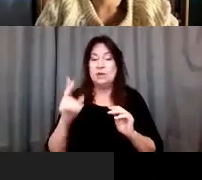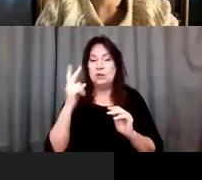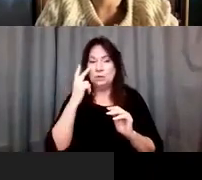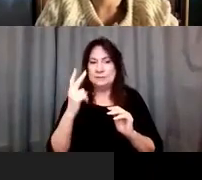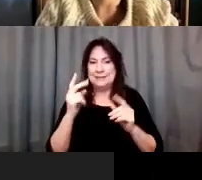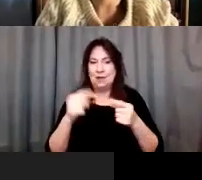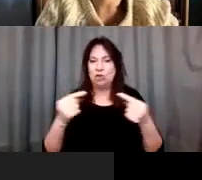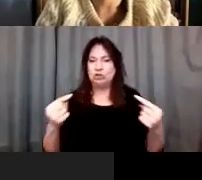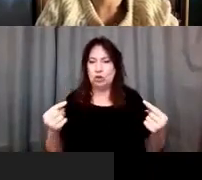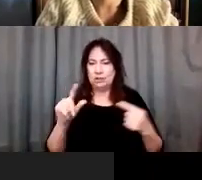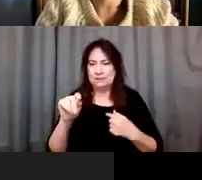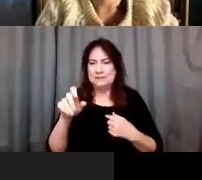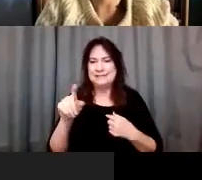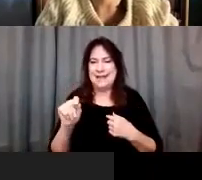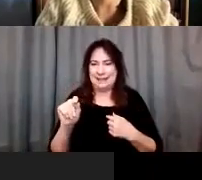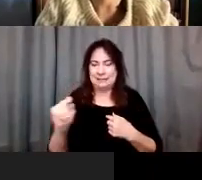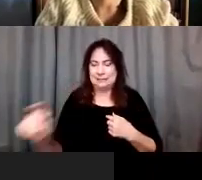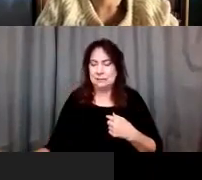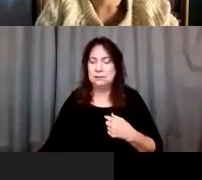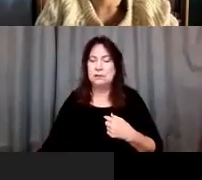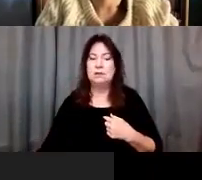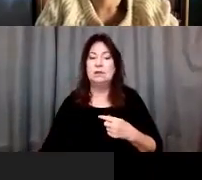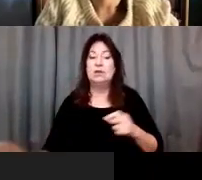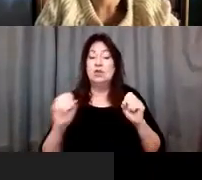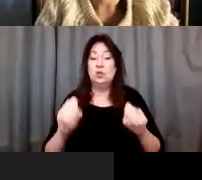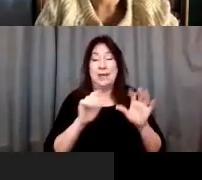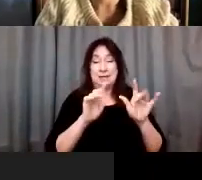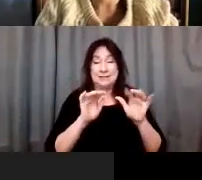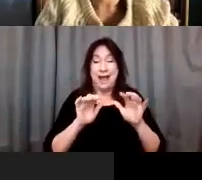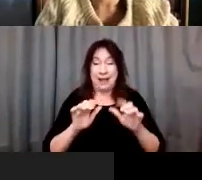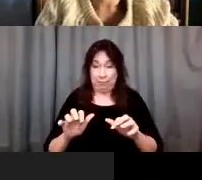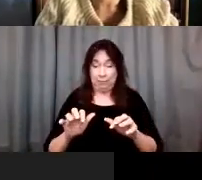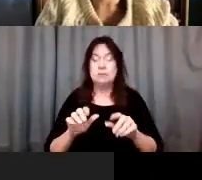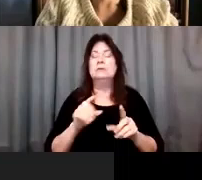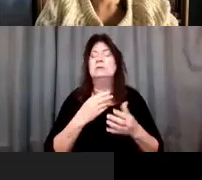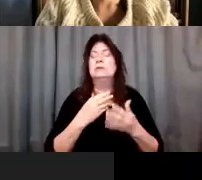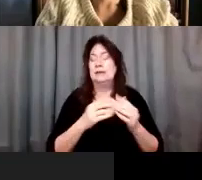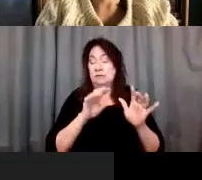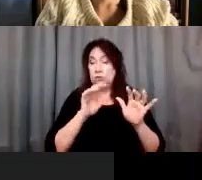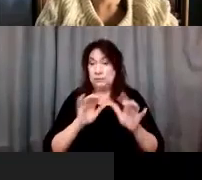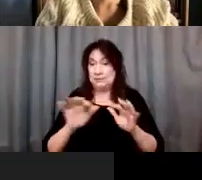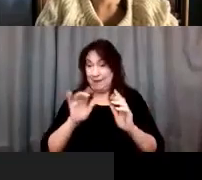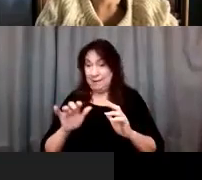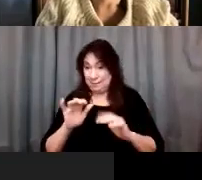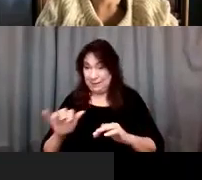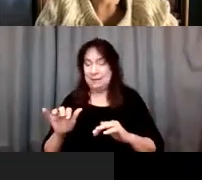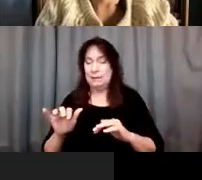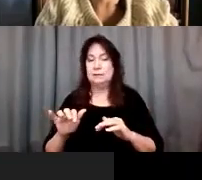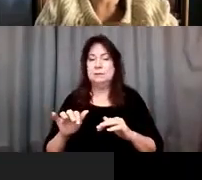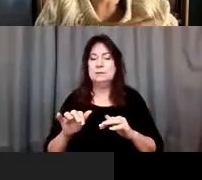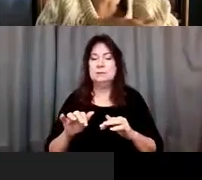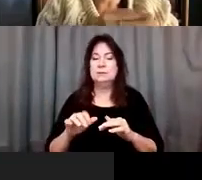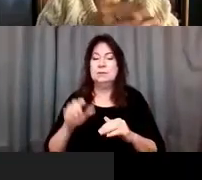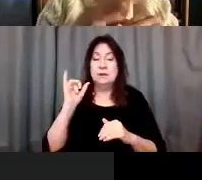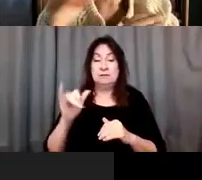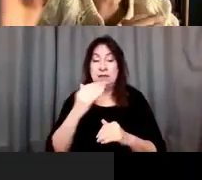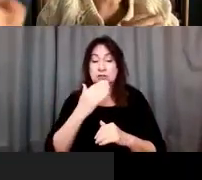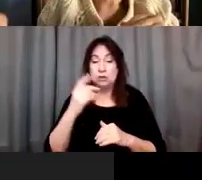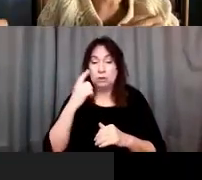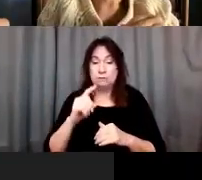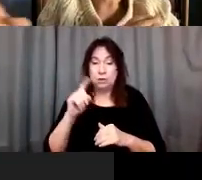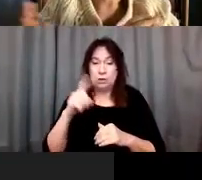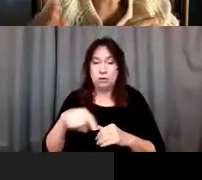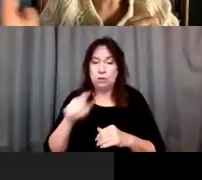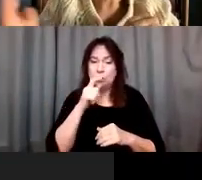alternative text. And that's where you could also write that information in. But again, even if you write that present information in there, that's great for people who will see